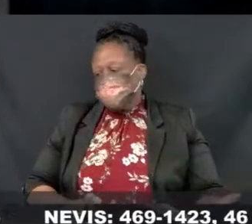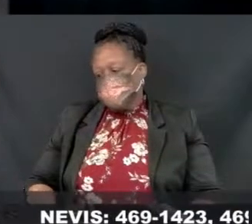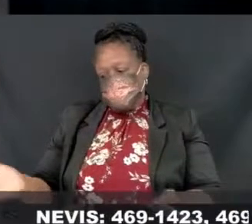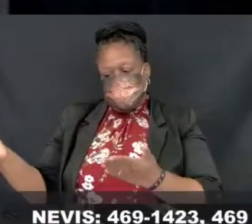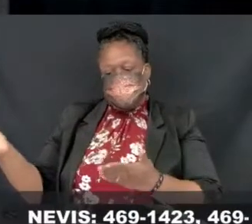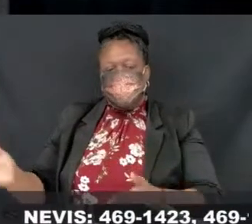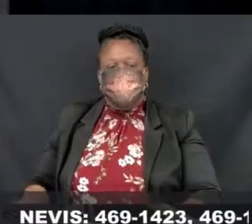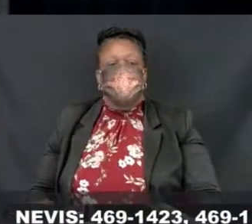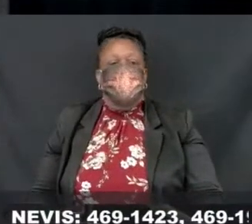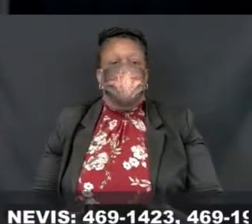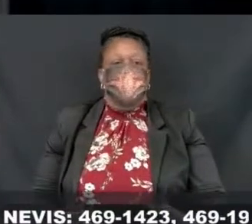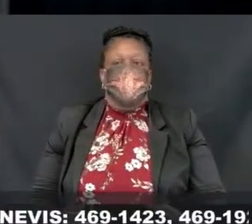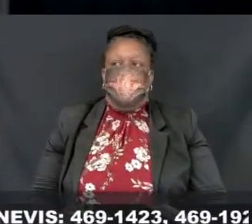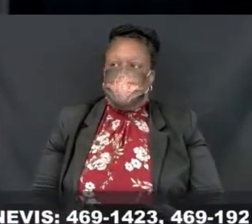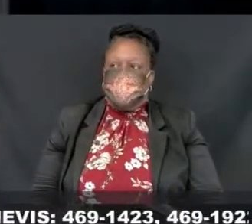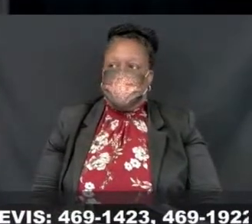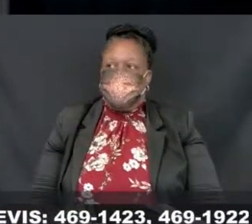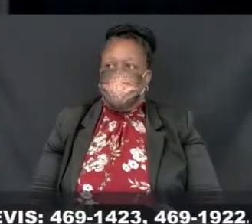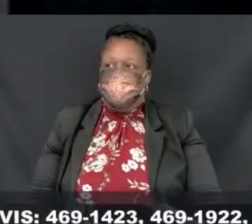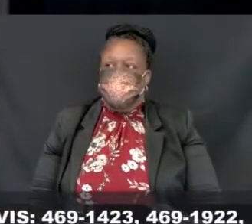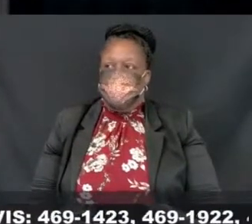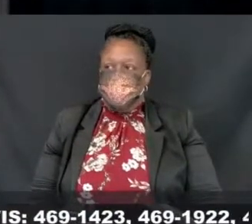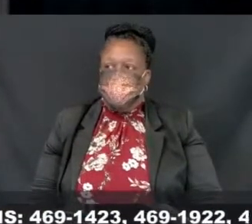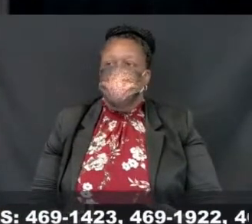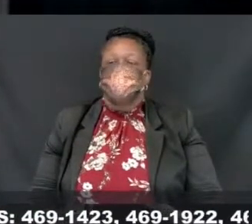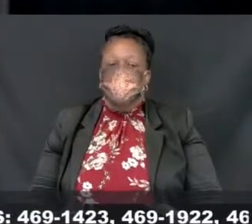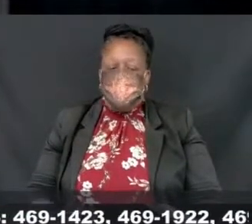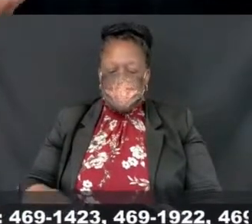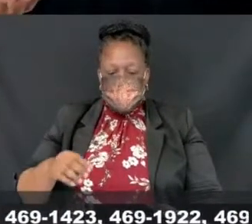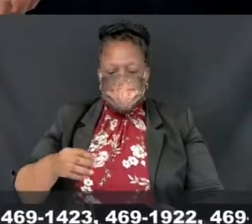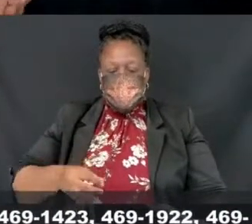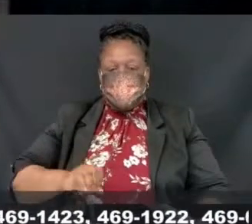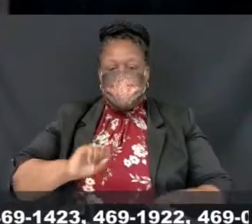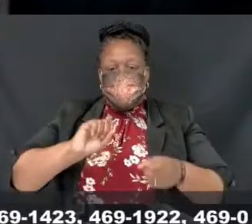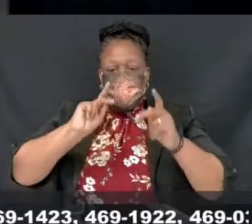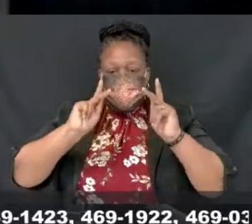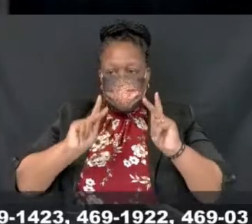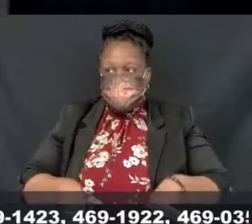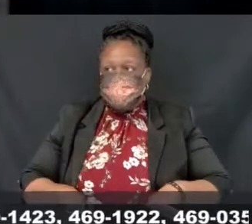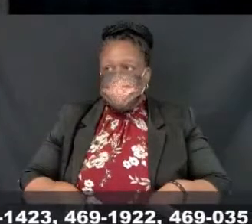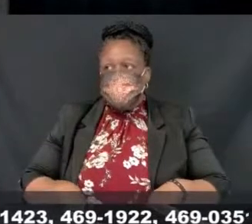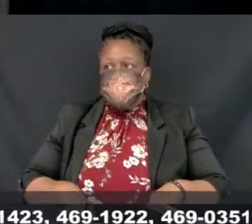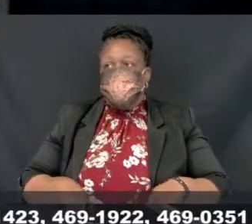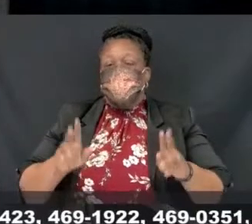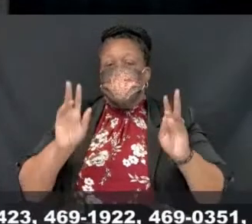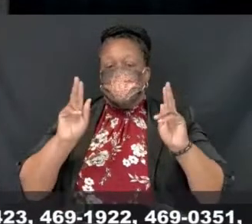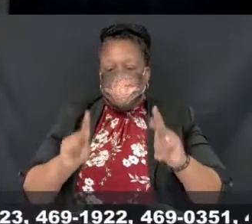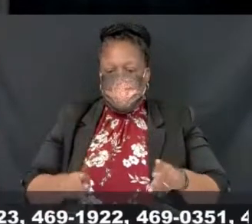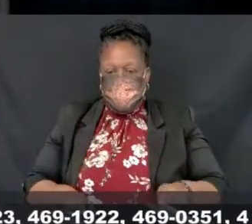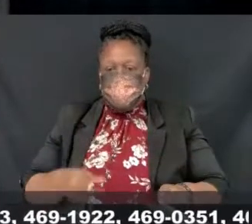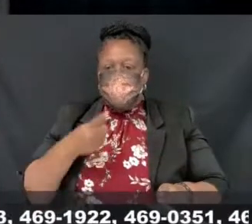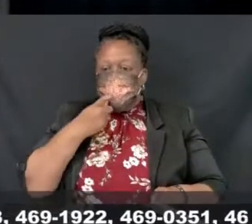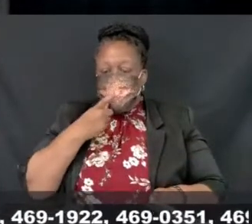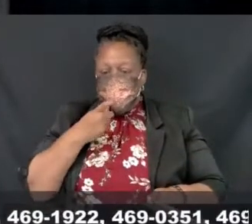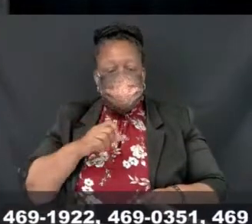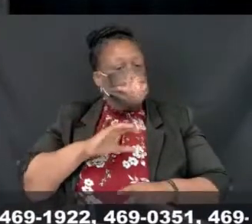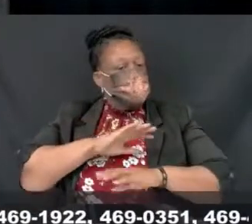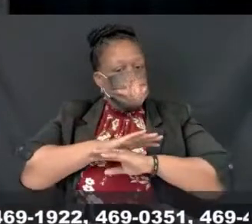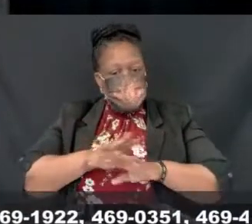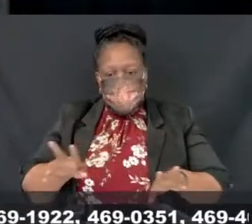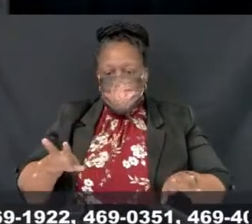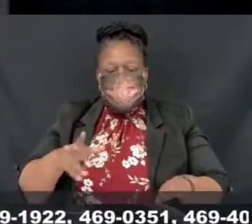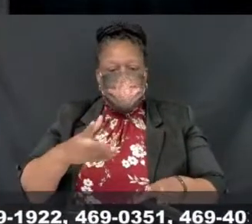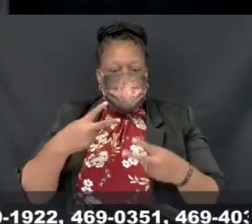the entry process, you basically land and you go, and you could go straight to the music festival. So if you want to enjoy,